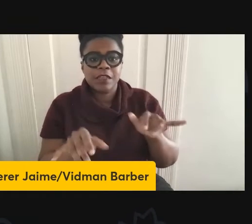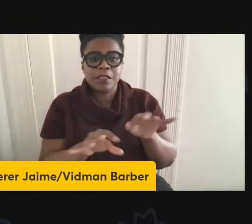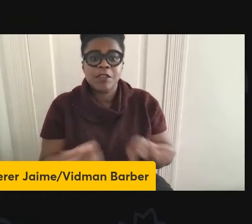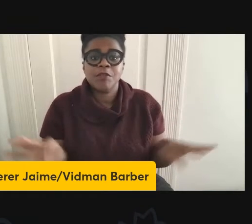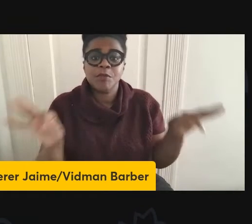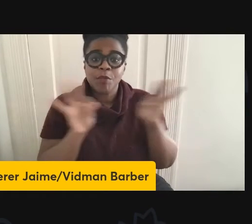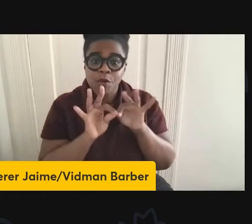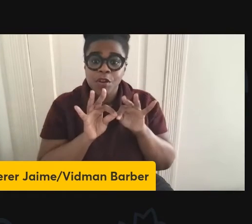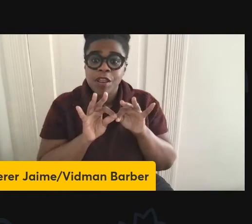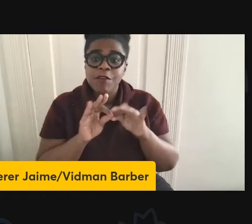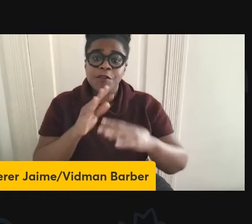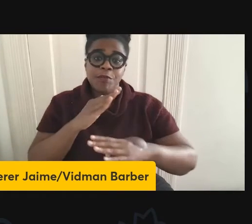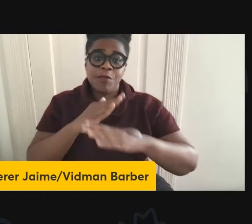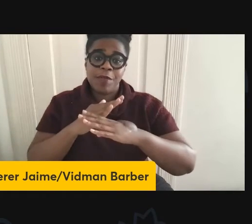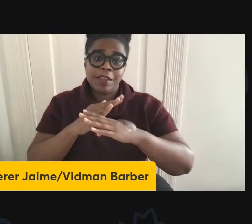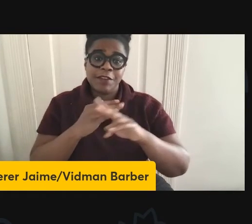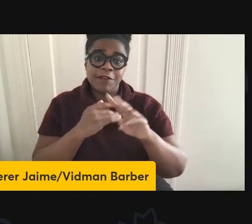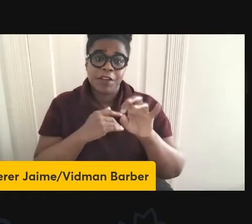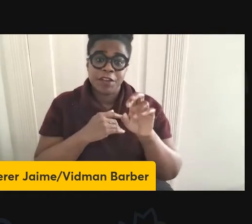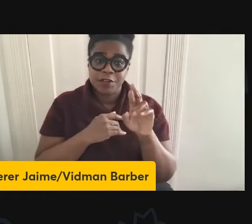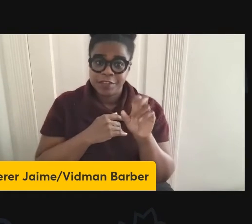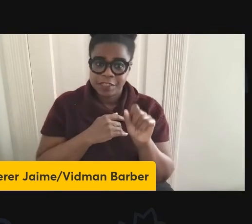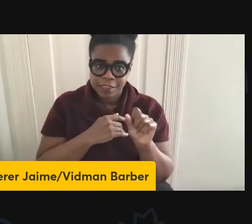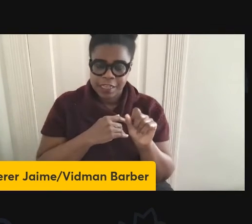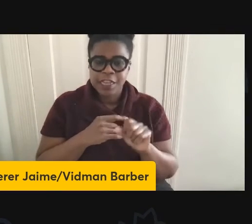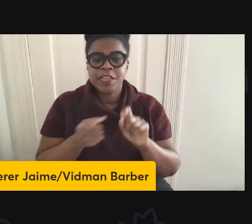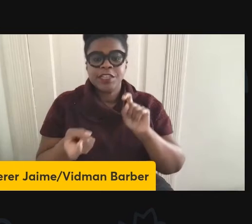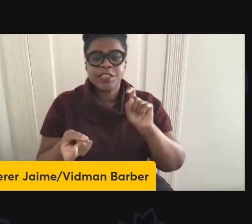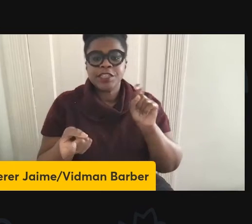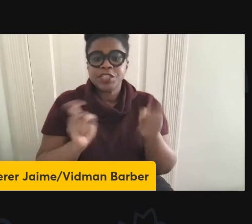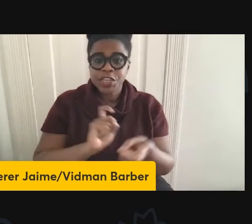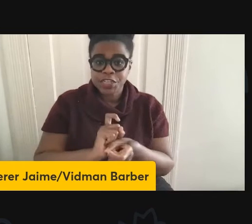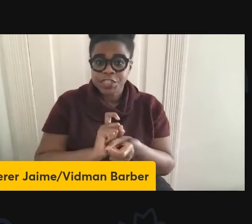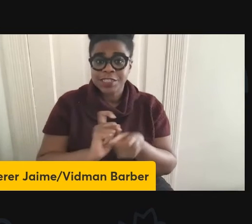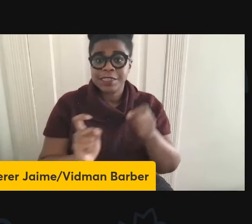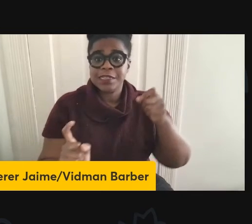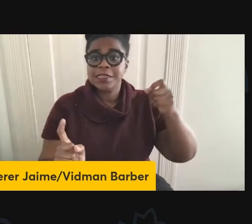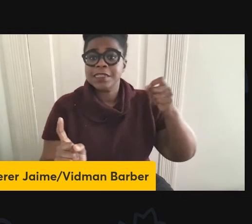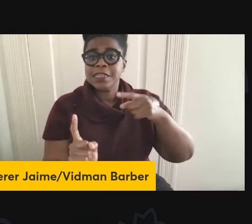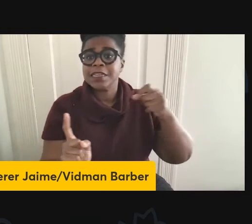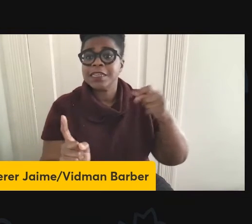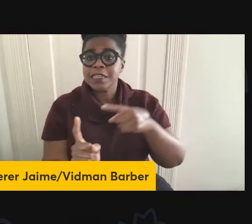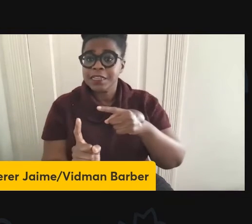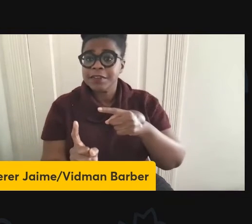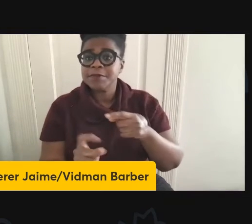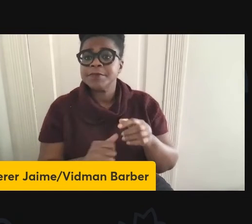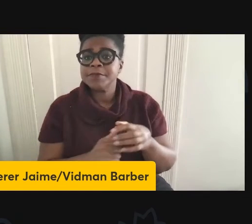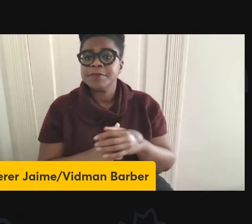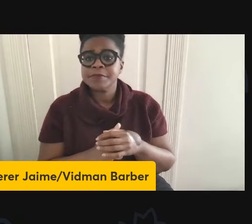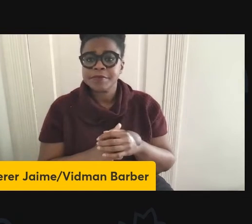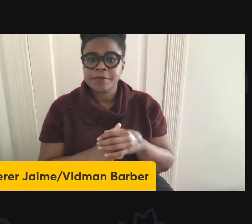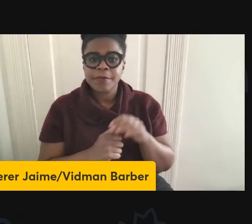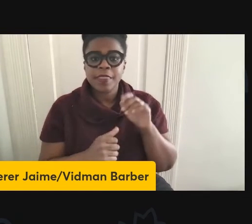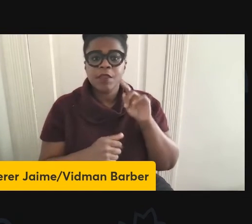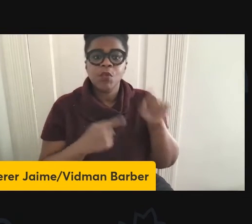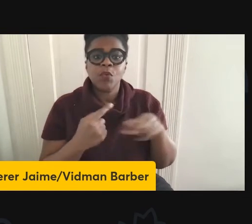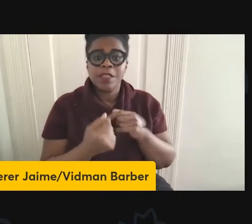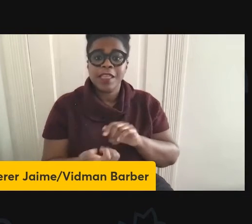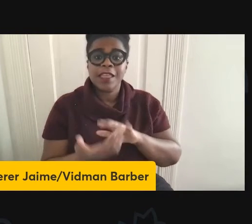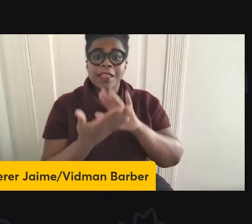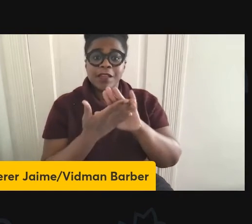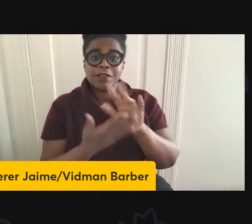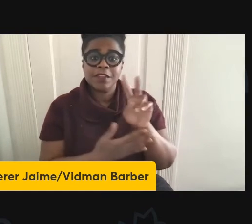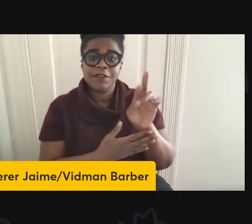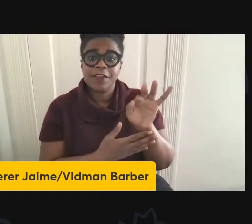fighting viruses. I studied the changes in signaling. That they undergo when they encounter a virus that